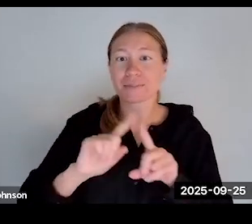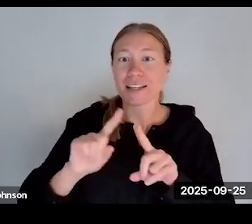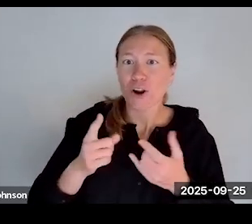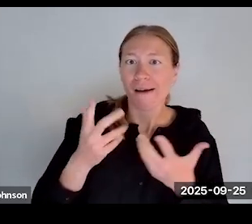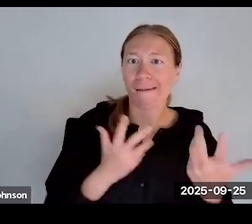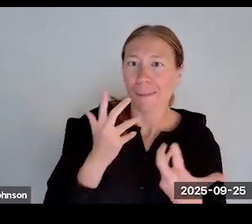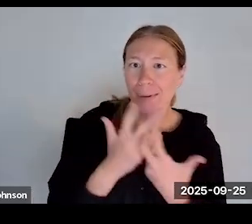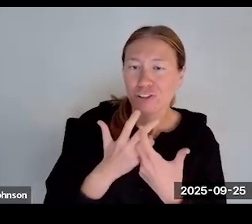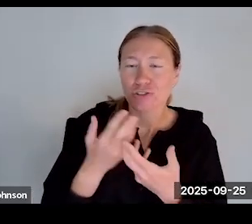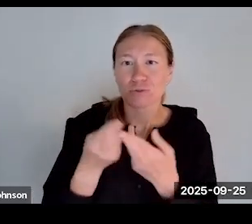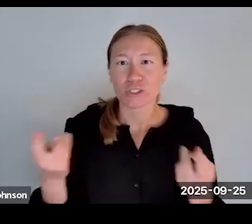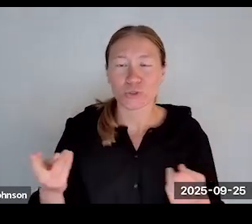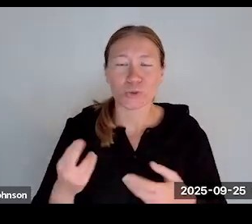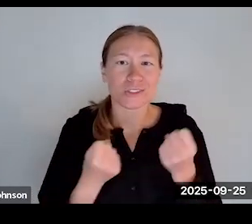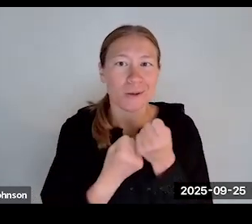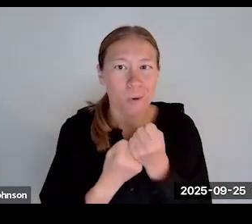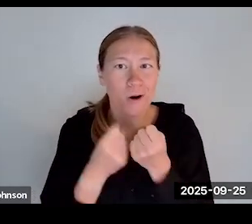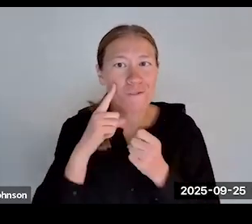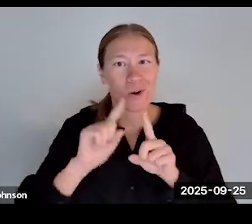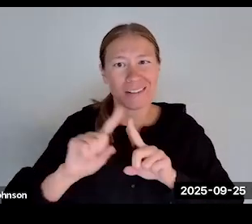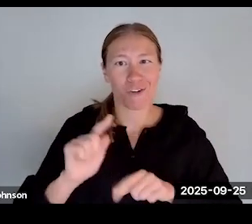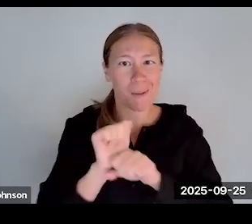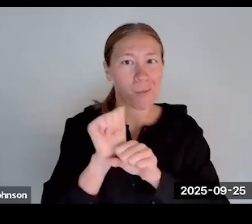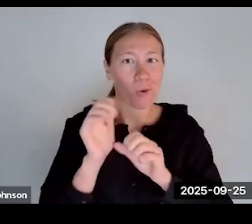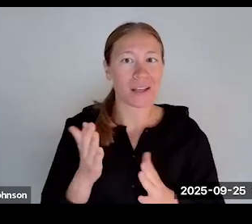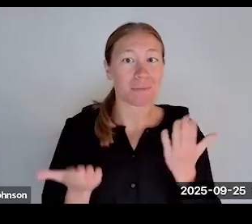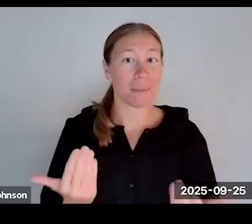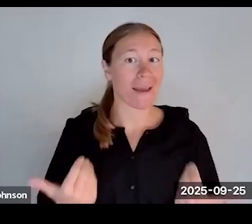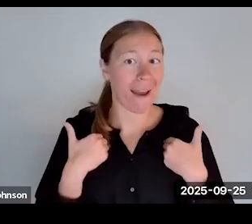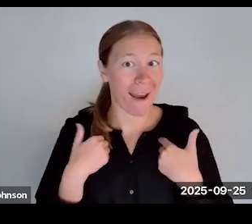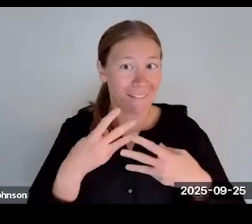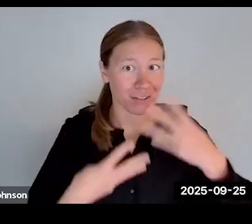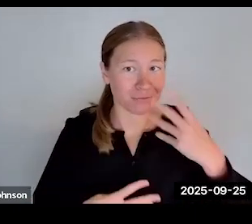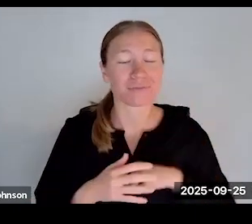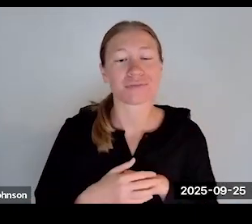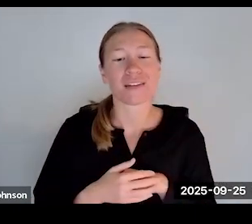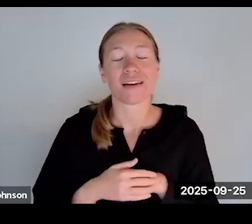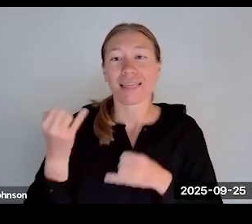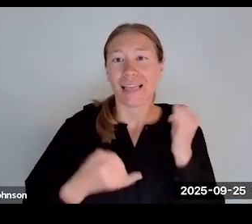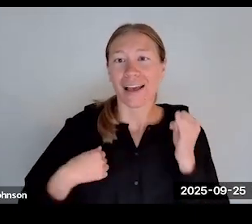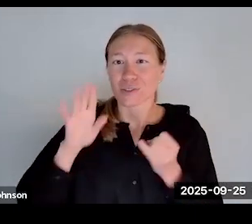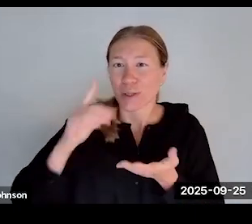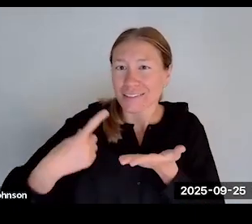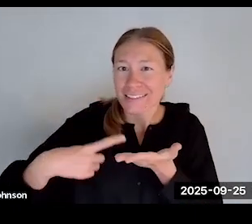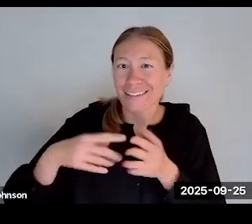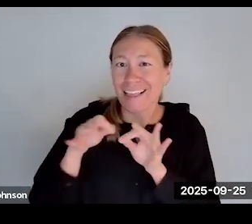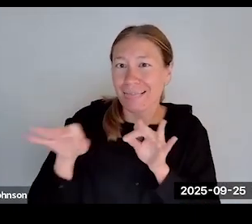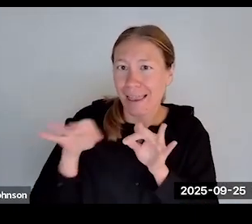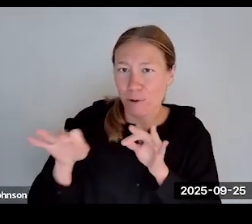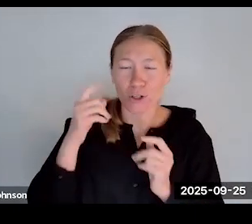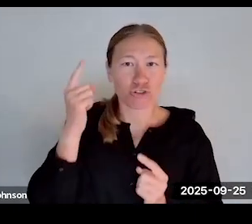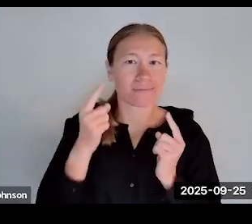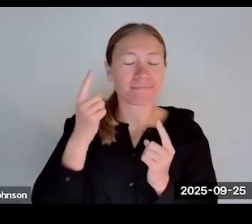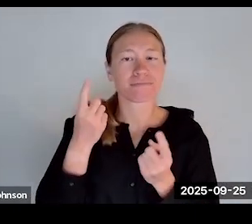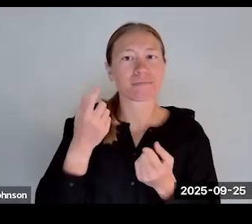and support for employees who may have these conditions. Finally, I'll discuss some language considerations for referring to